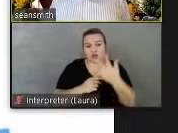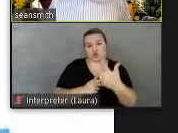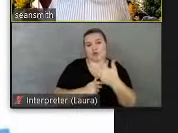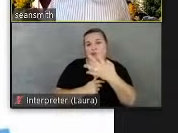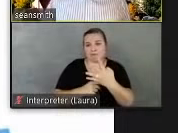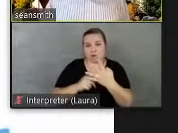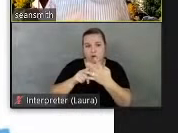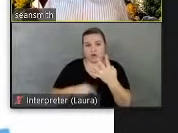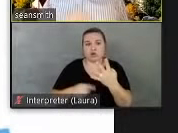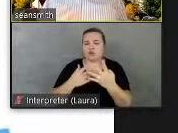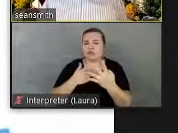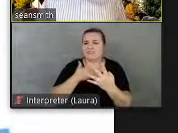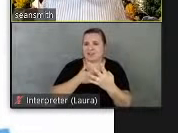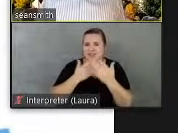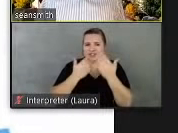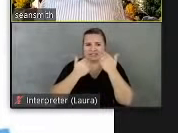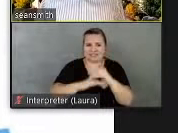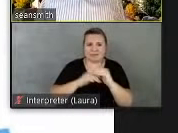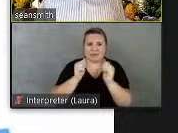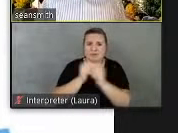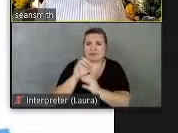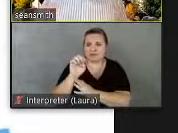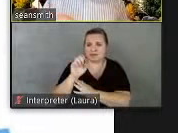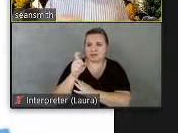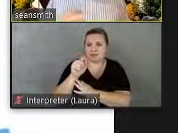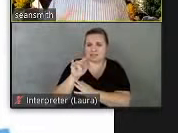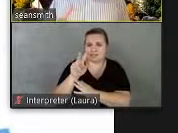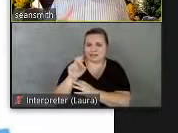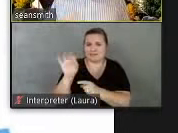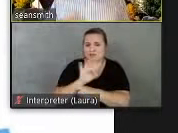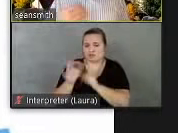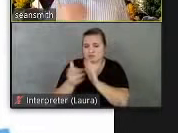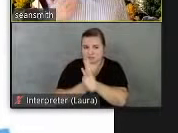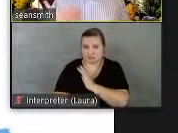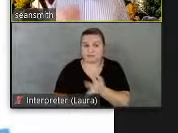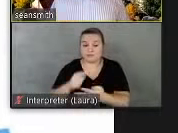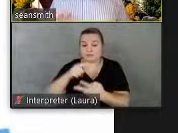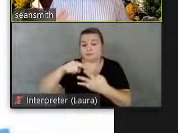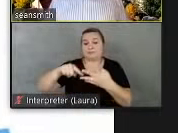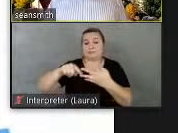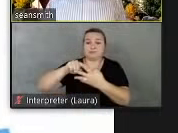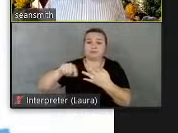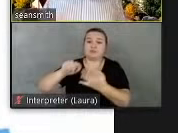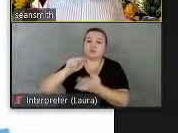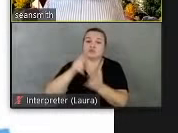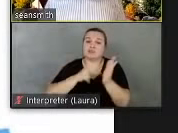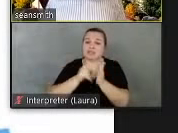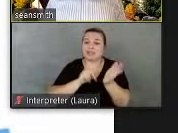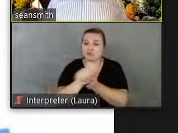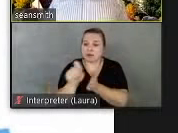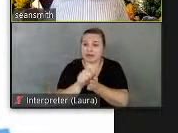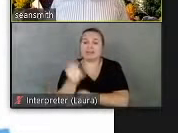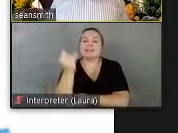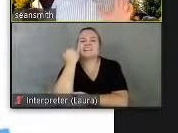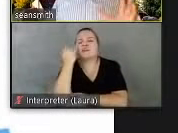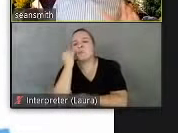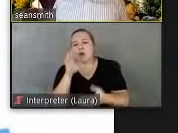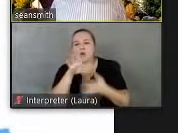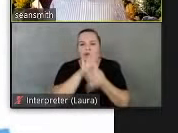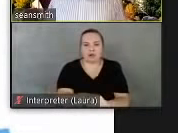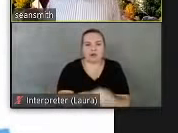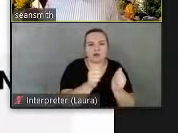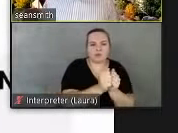you're having limited in executive function skills. The reading and writing, that's more to feel like you're having struggles in reading and writing.